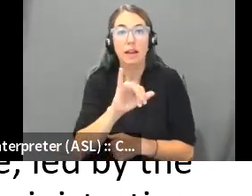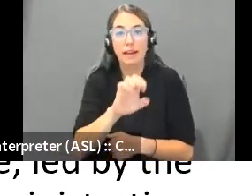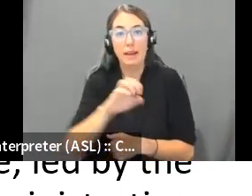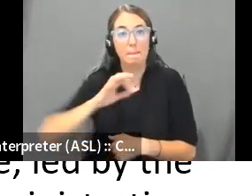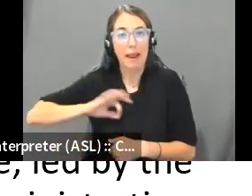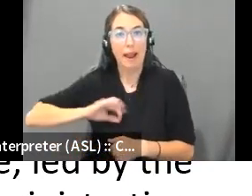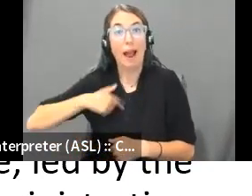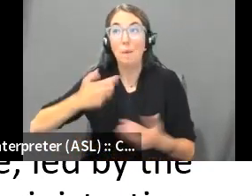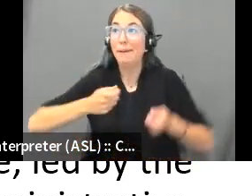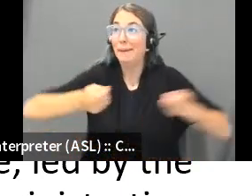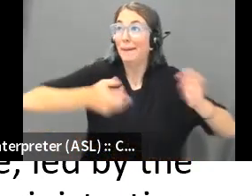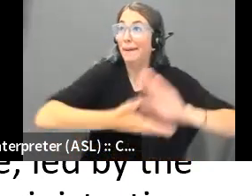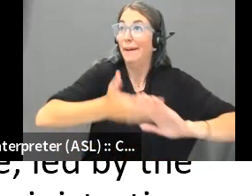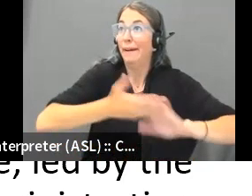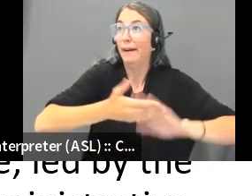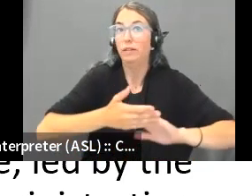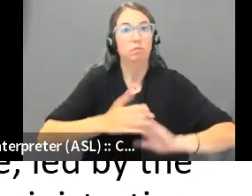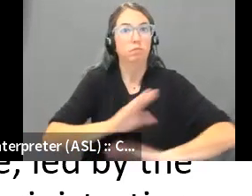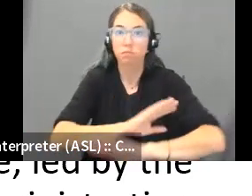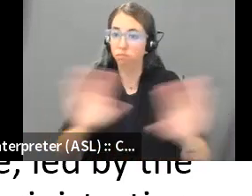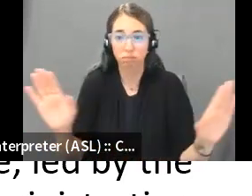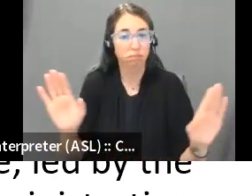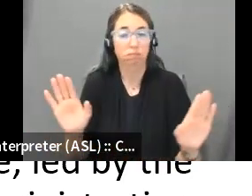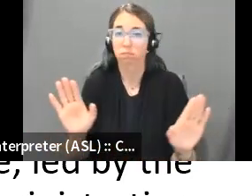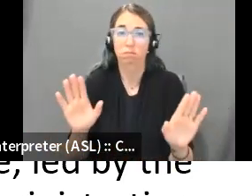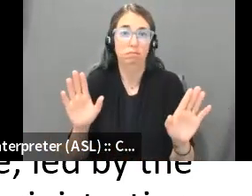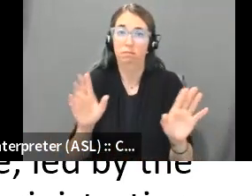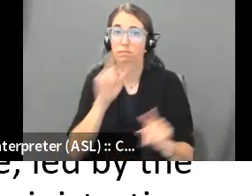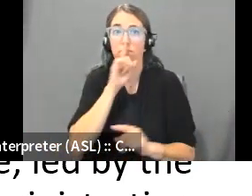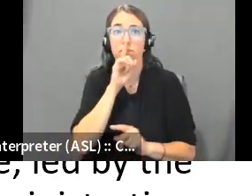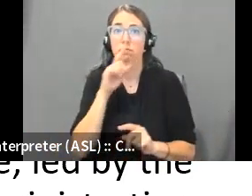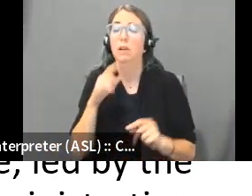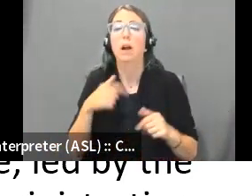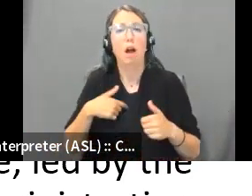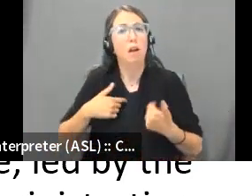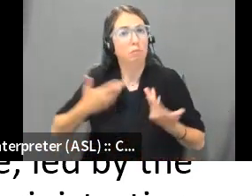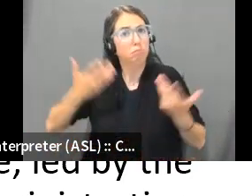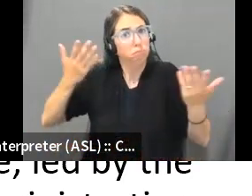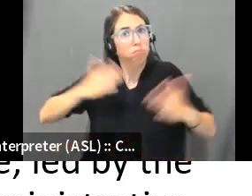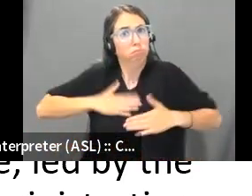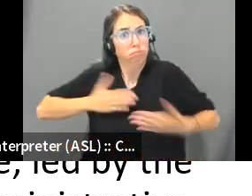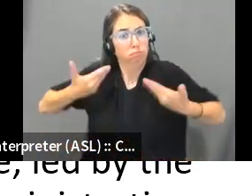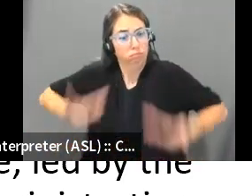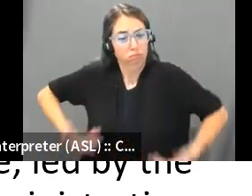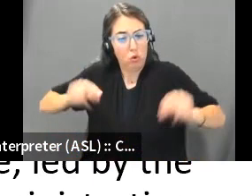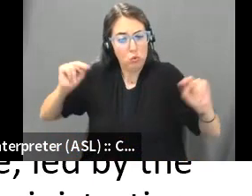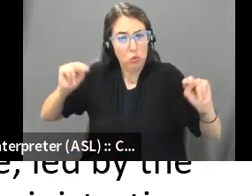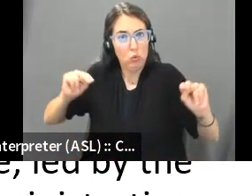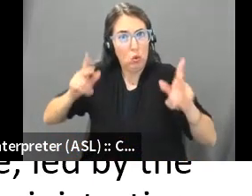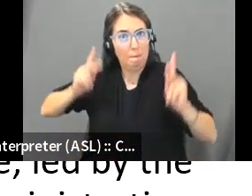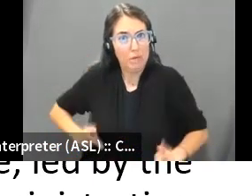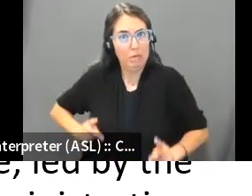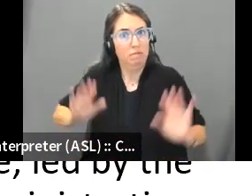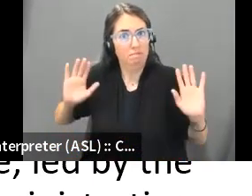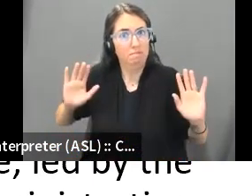Maine, and am happy to be the neutral convener and oversee the project. And so we have hired 2 project coordinators